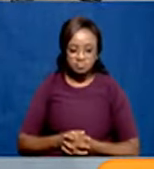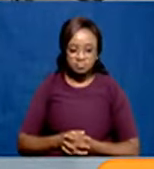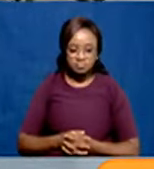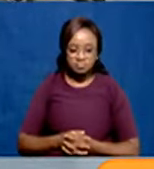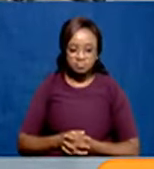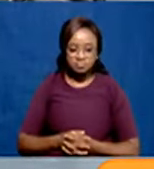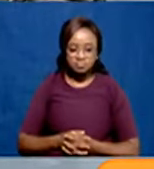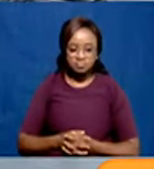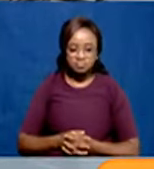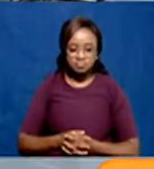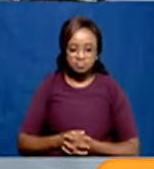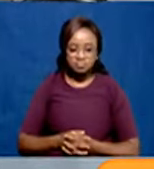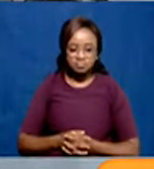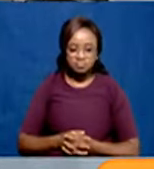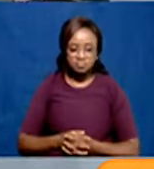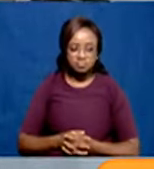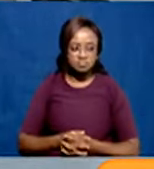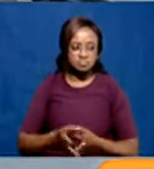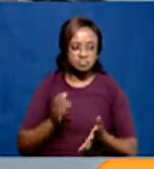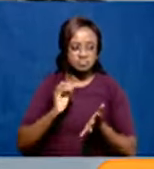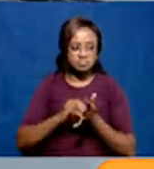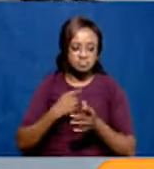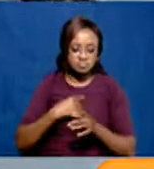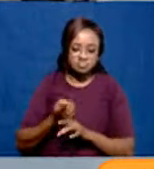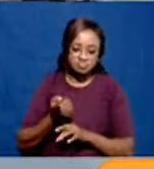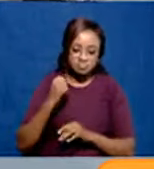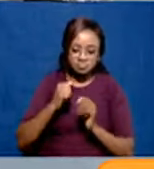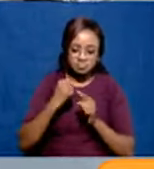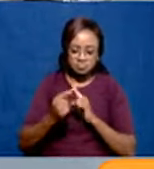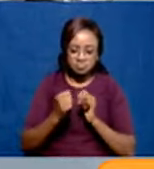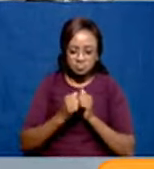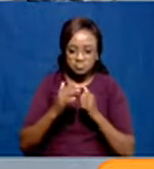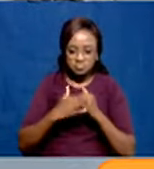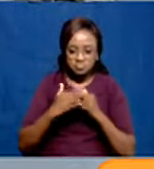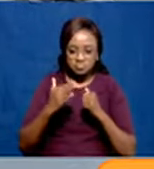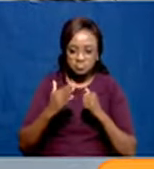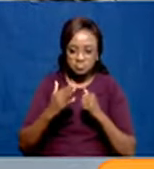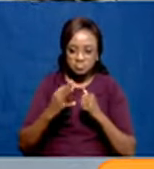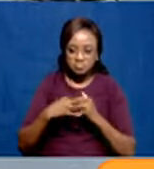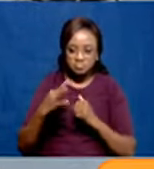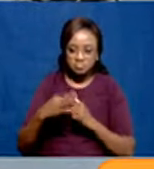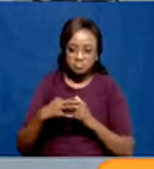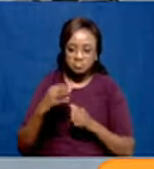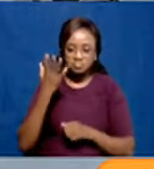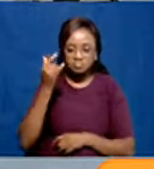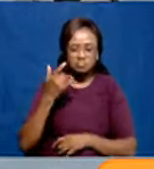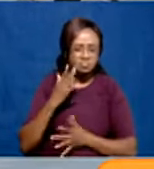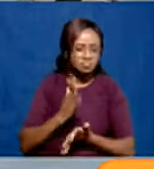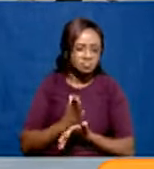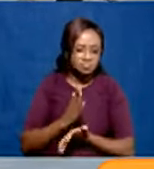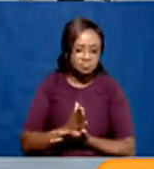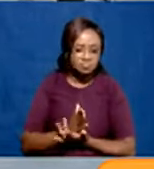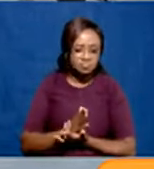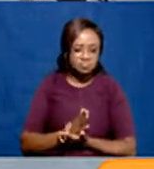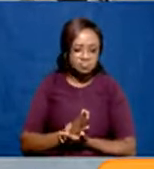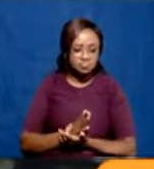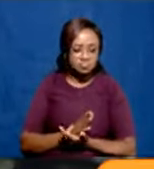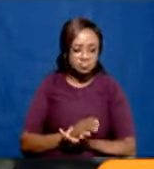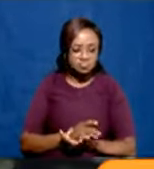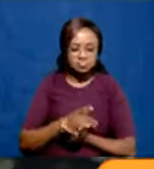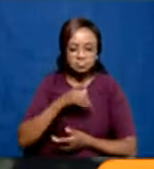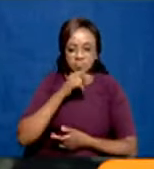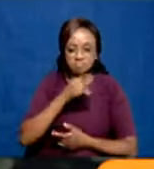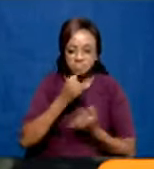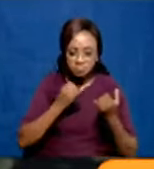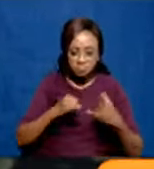us back to 1998 when NHIF was actually repealed. Because ideally, as much as Brother Olwen is trying to